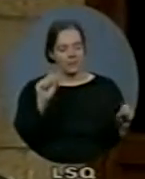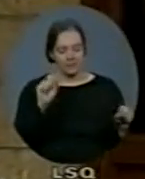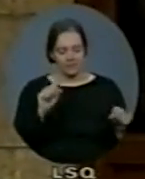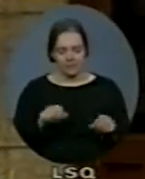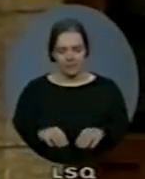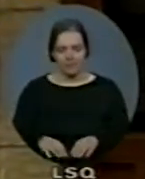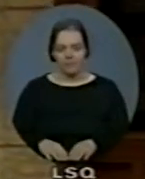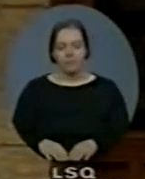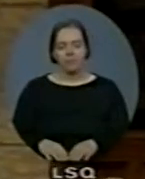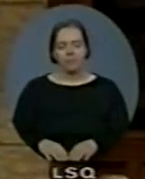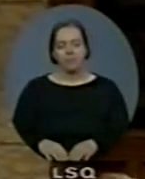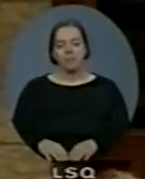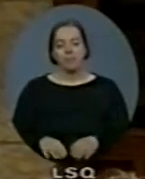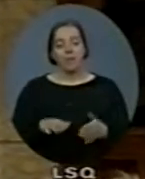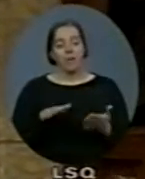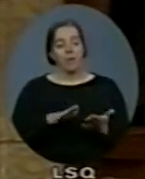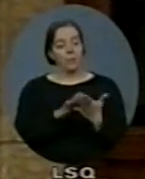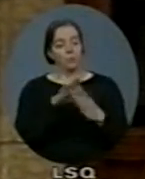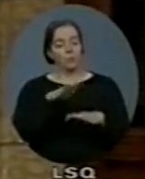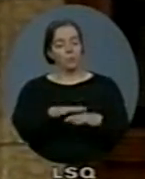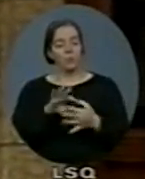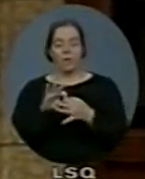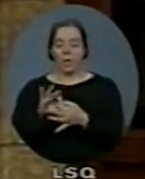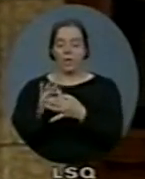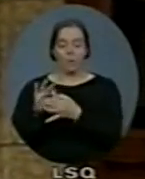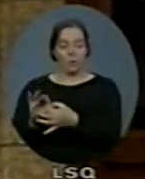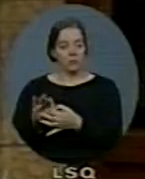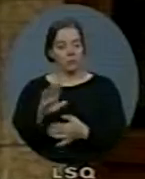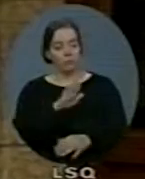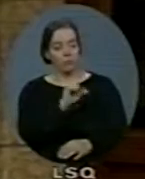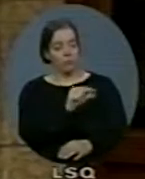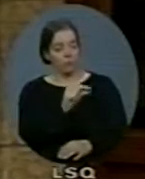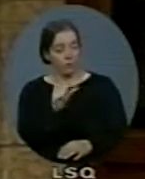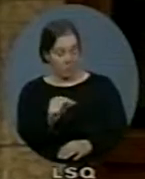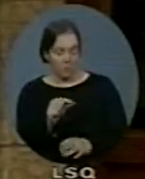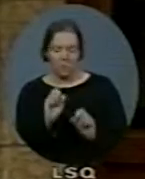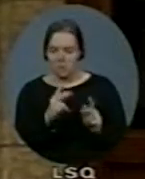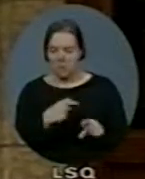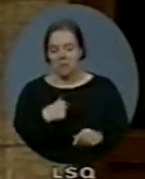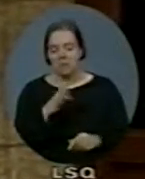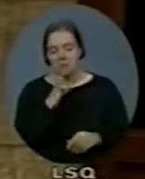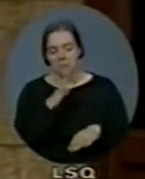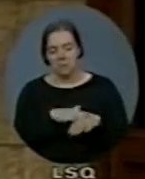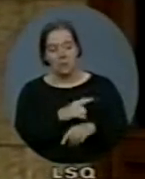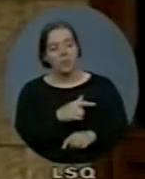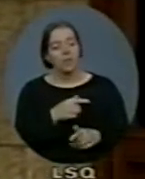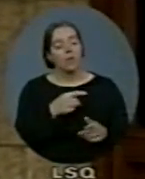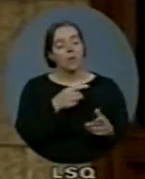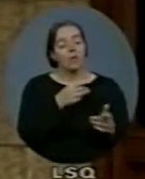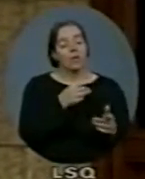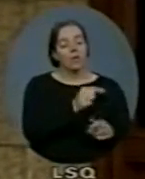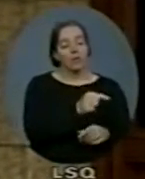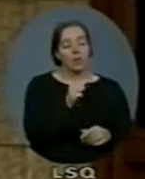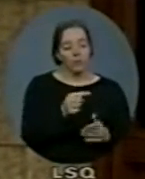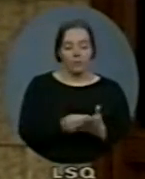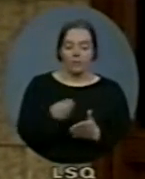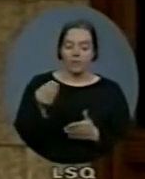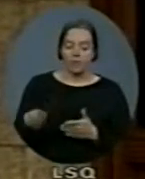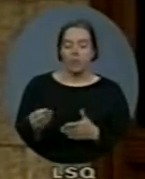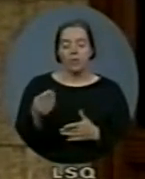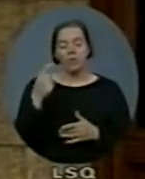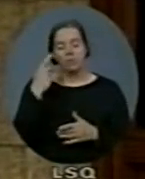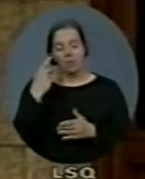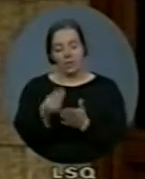collaborative approach where his government has left police infrastructure dollars at zero for a region that covers 2/3